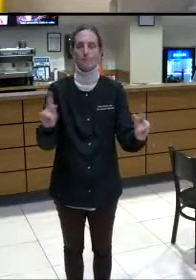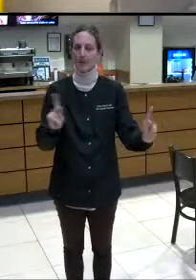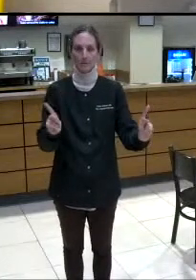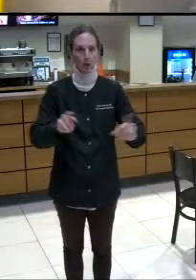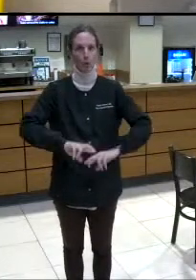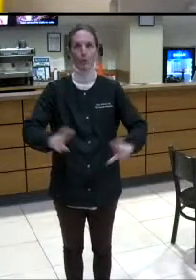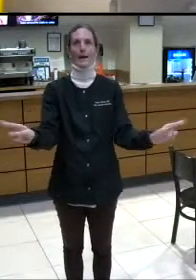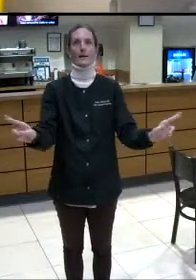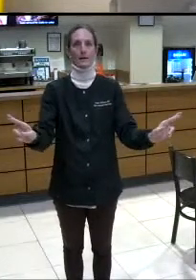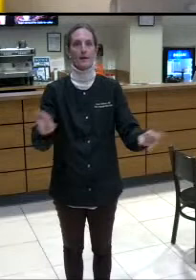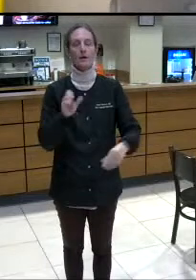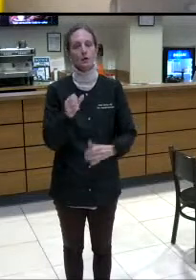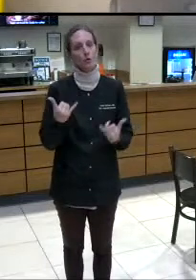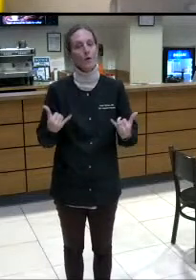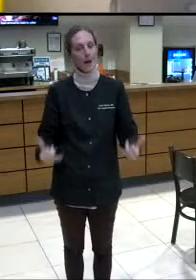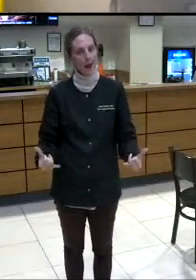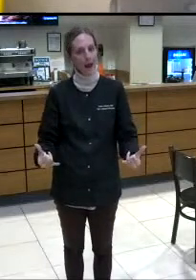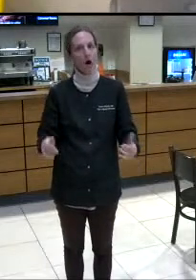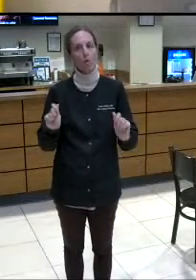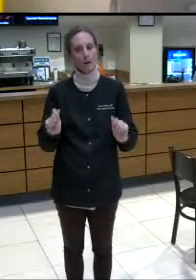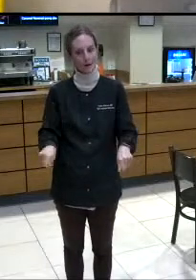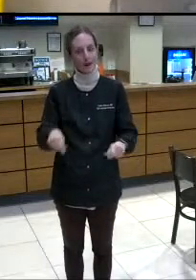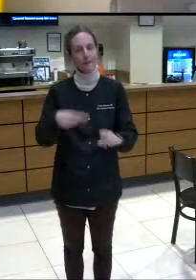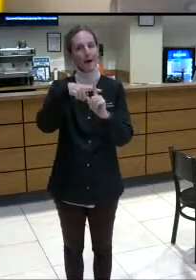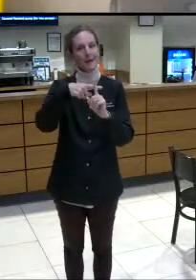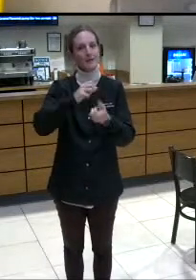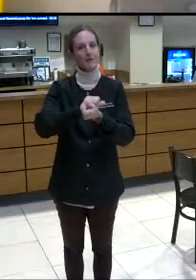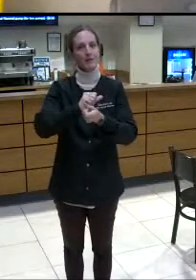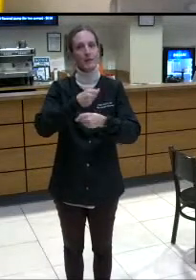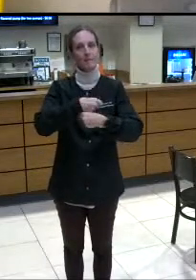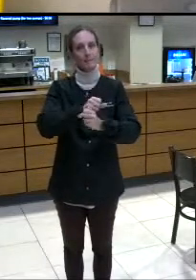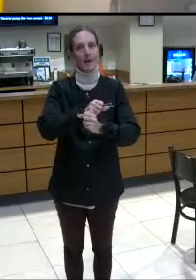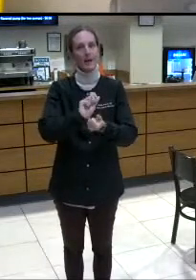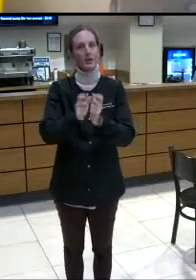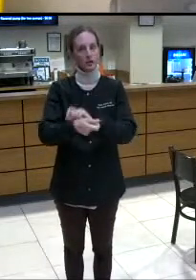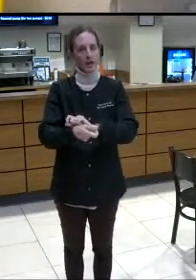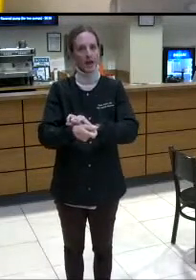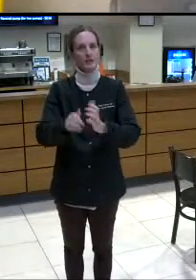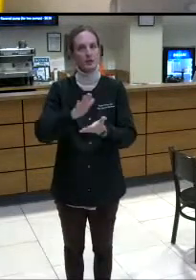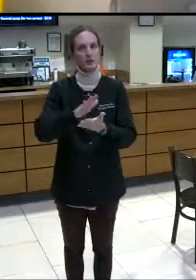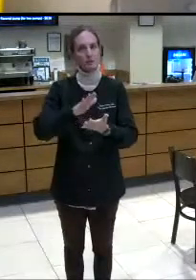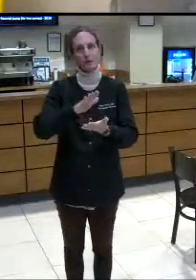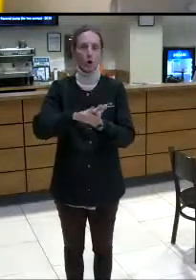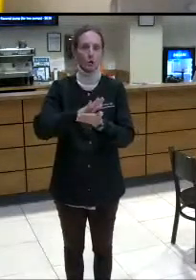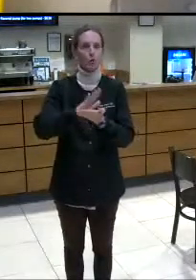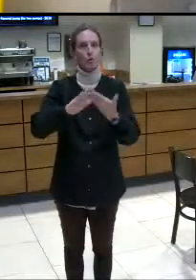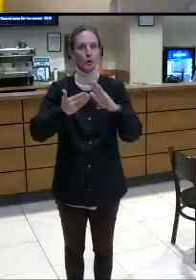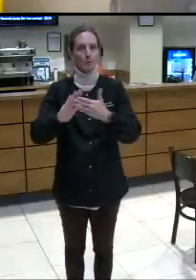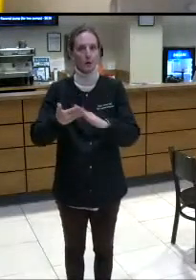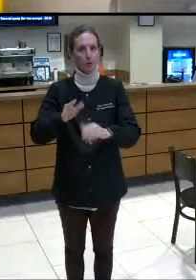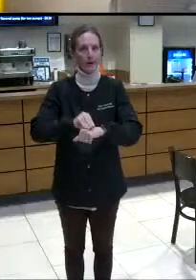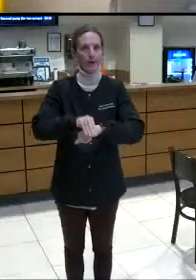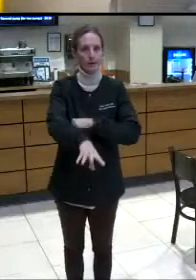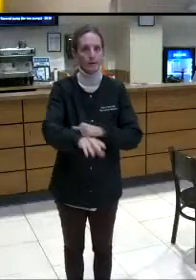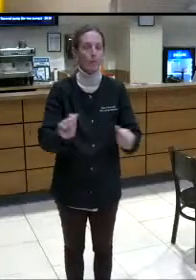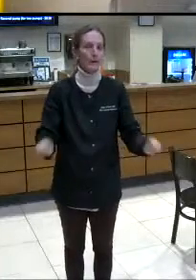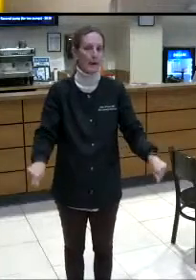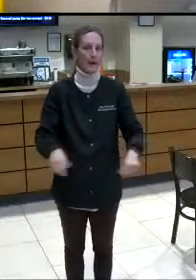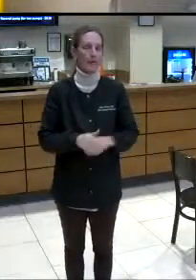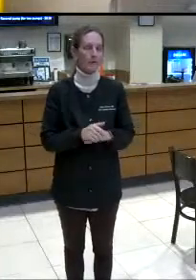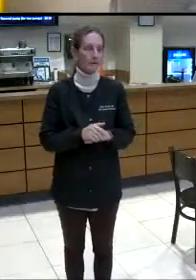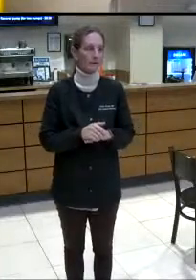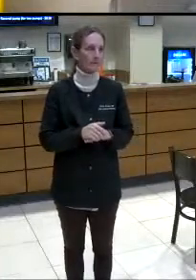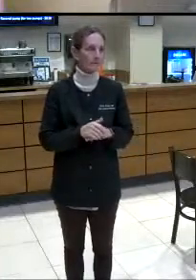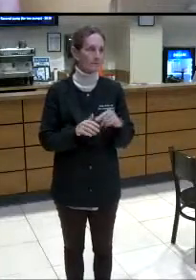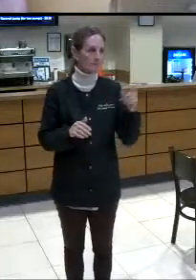we can now positively make a change in our school community where we all are focused on this initiative. And we have